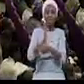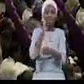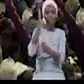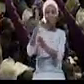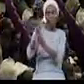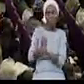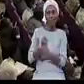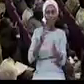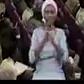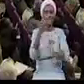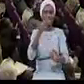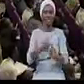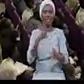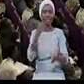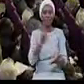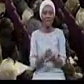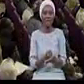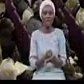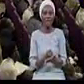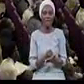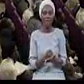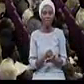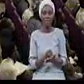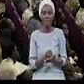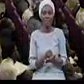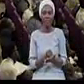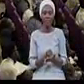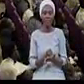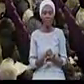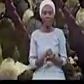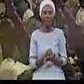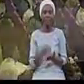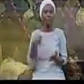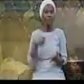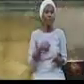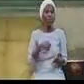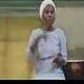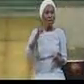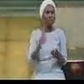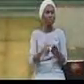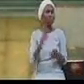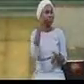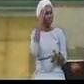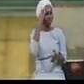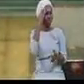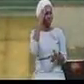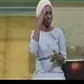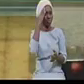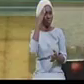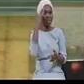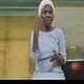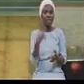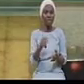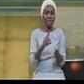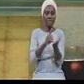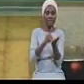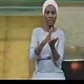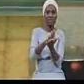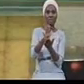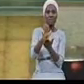in Jesus' name. We need to discover the divine